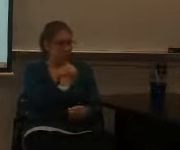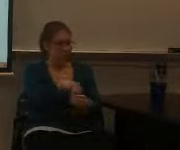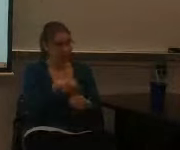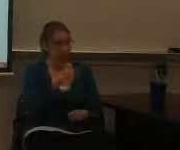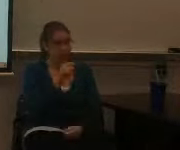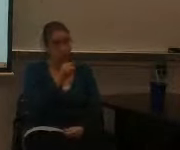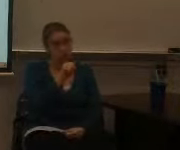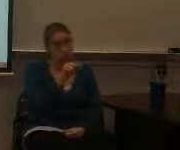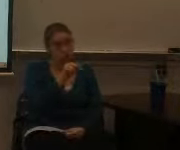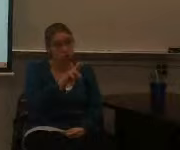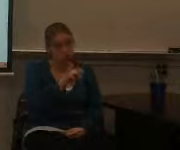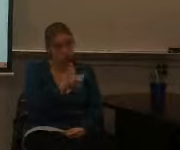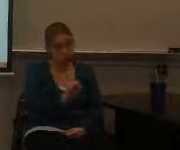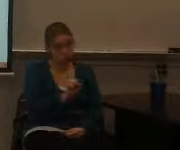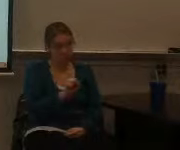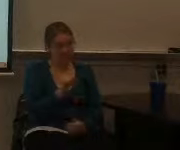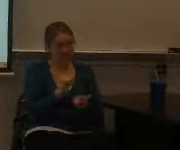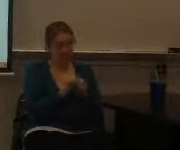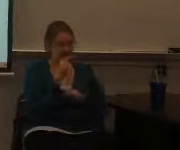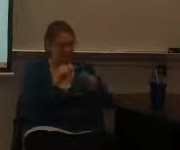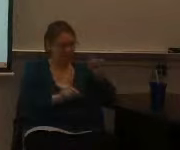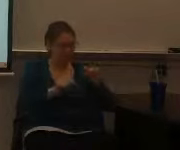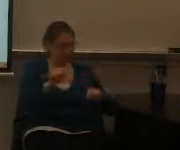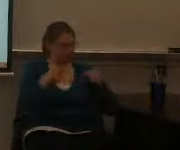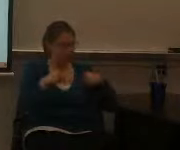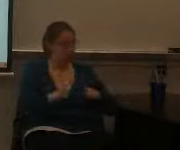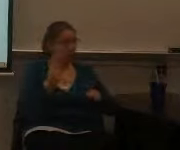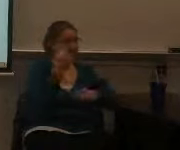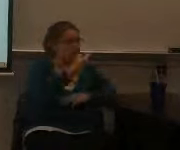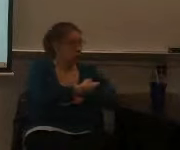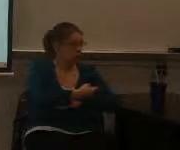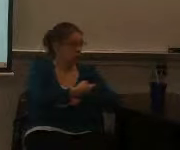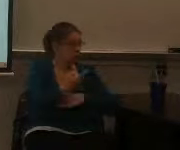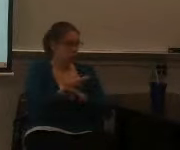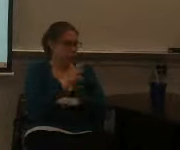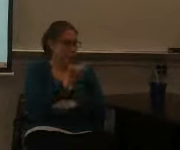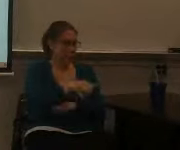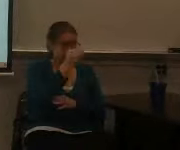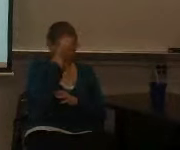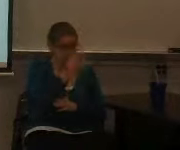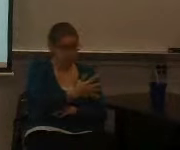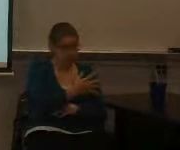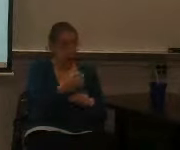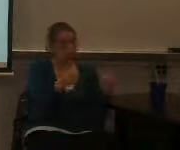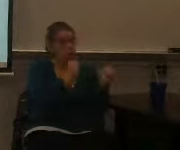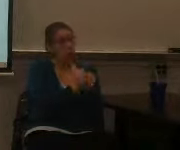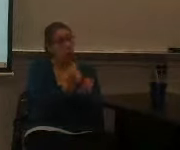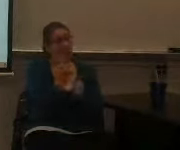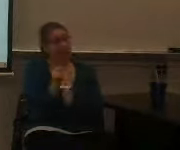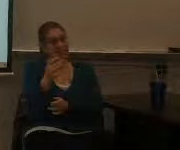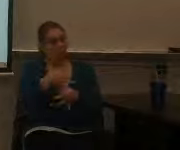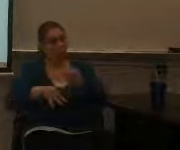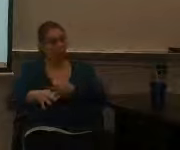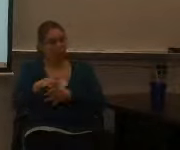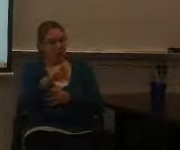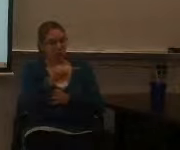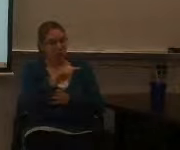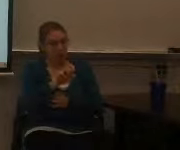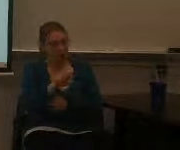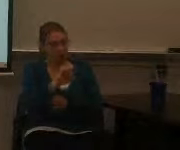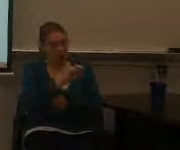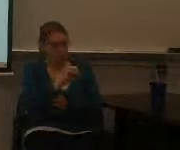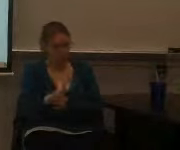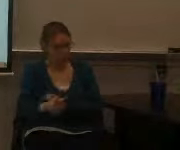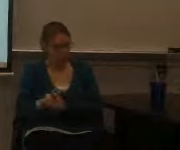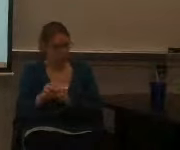stream and how it varied over a day, and used that information with the exchange rates of oxygen with